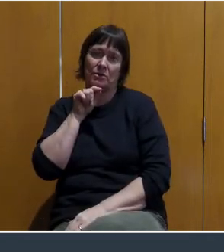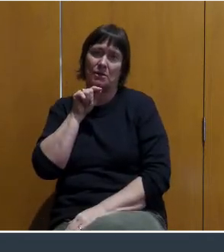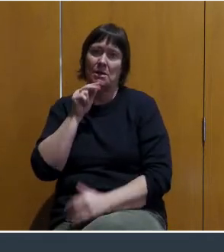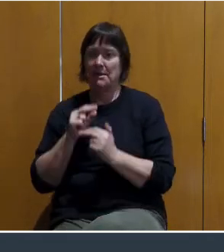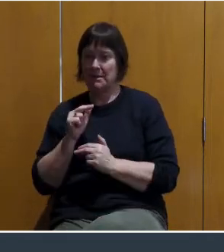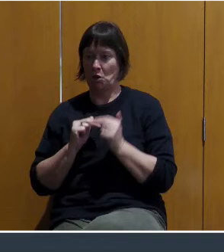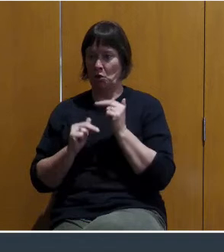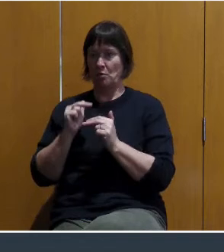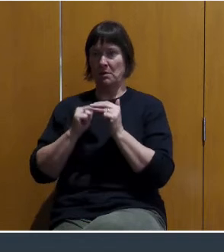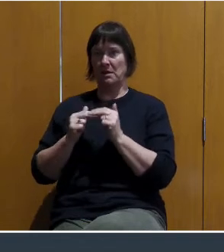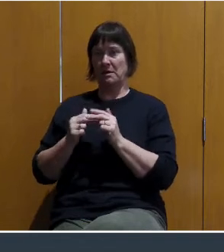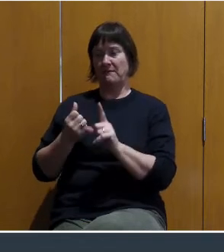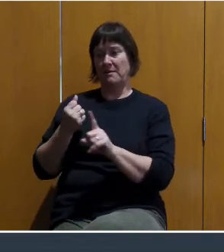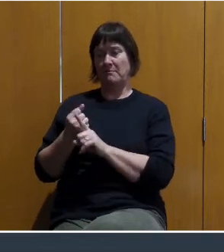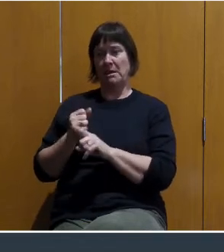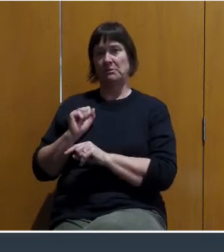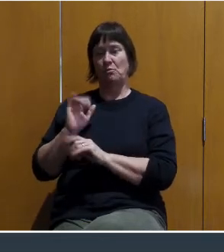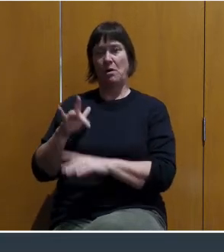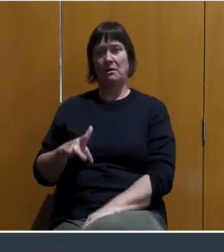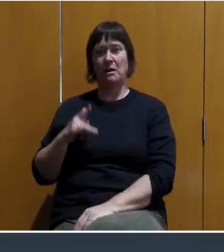cumulative effect on the wildlife.